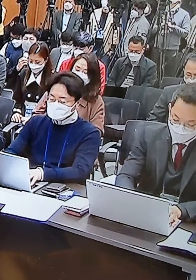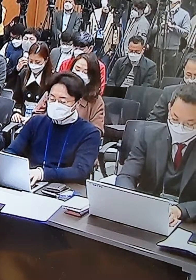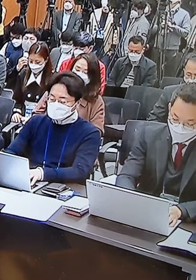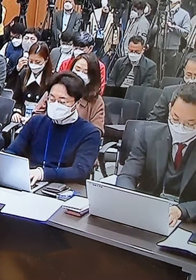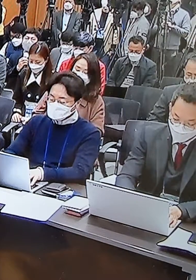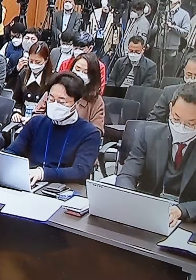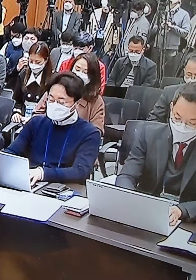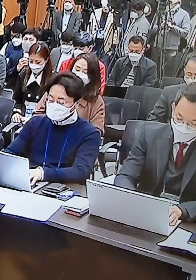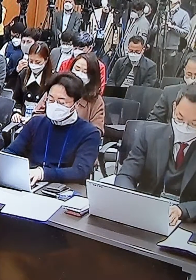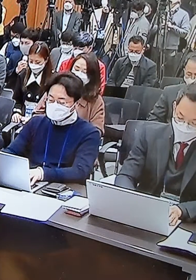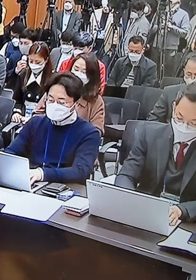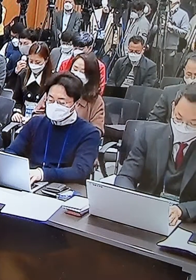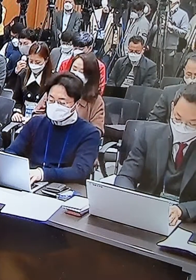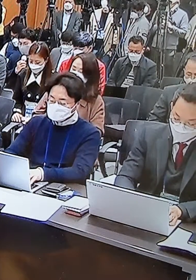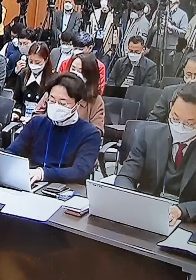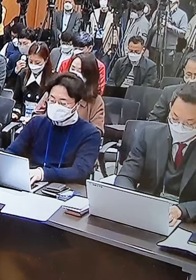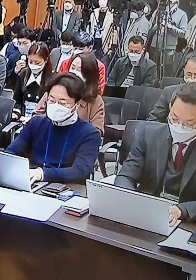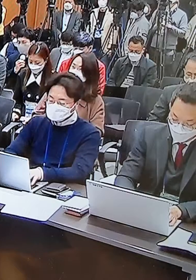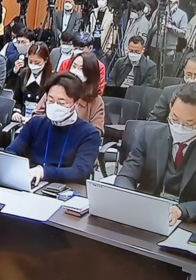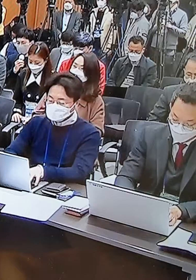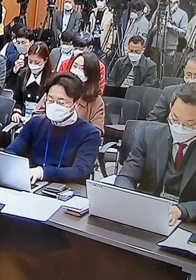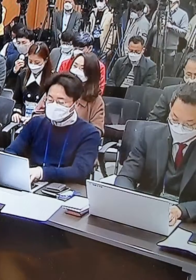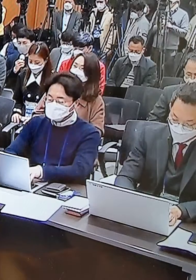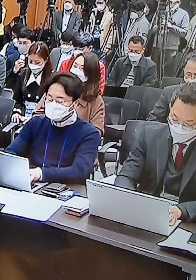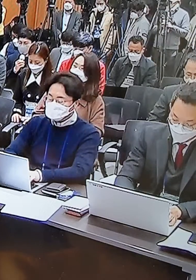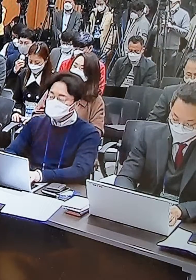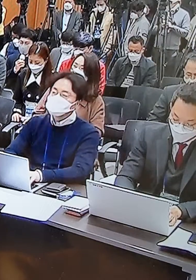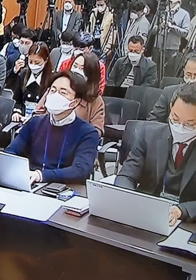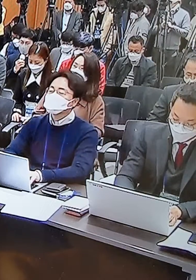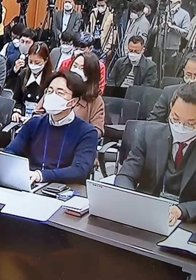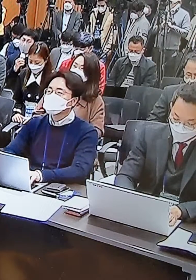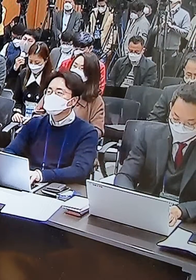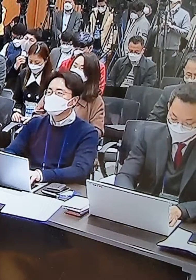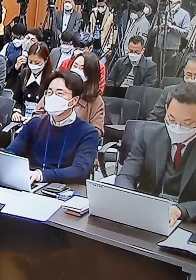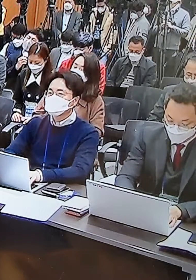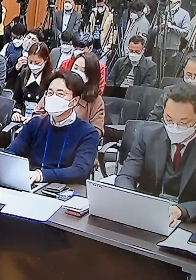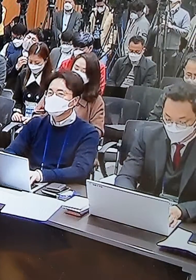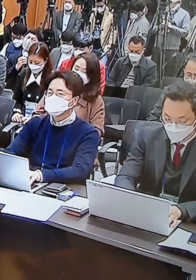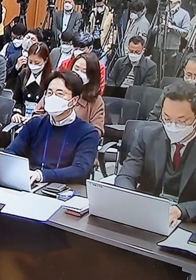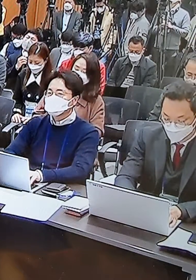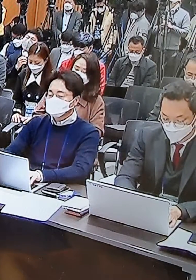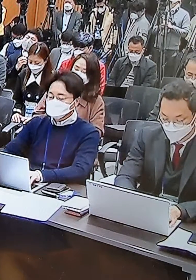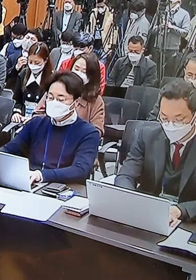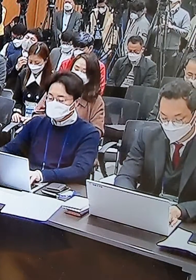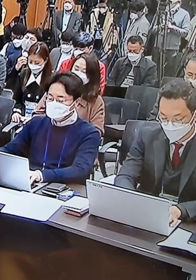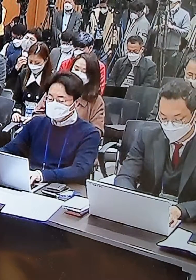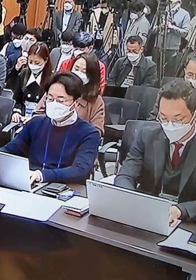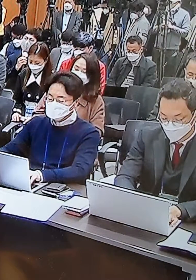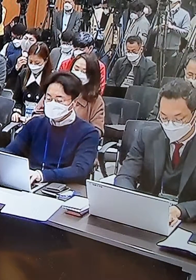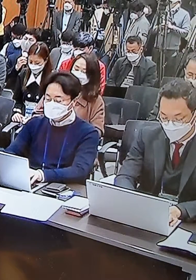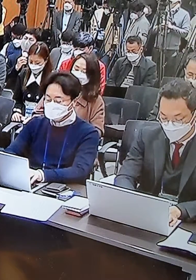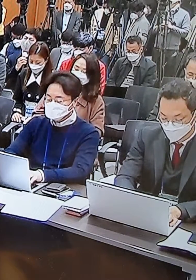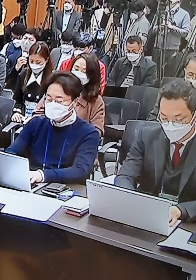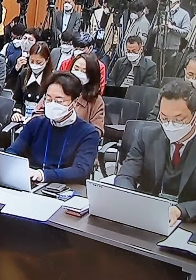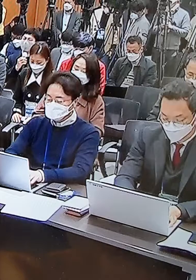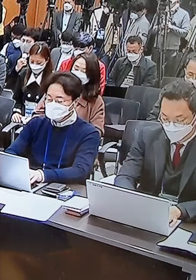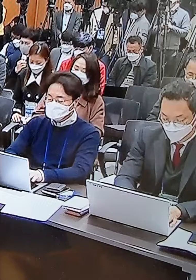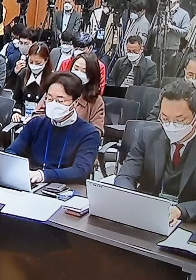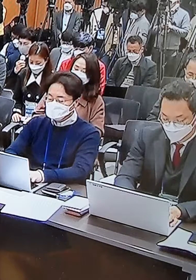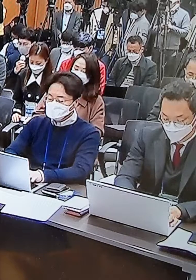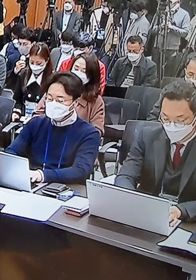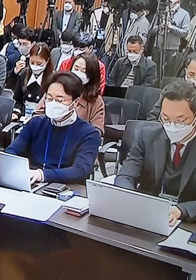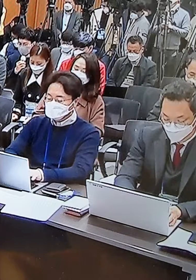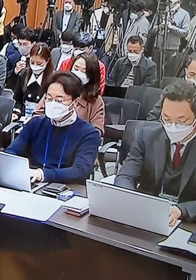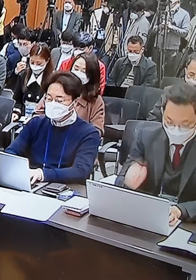make a radish water soup, and you drink it hot and take a sleep. Just